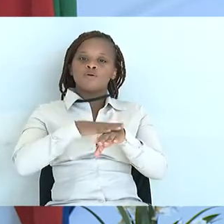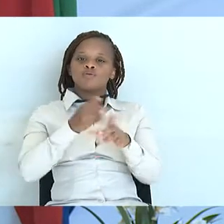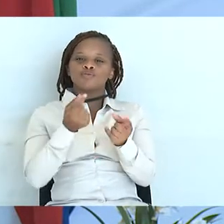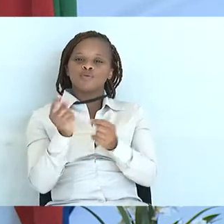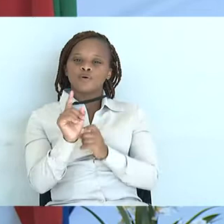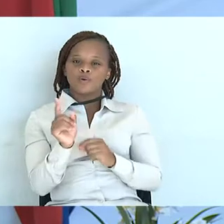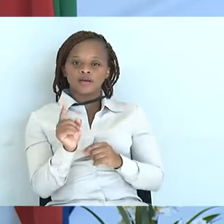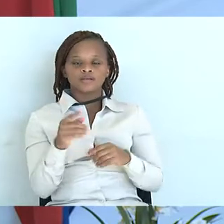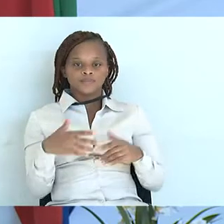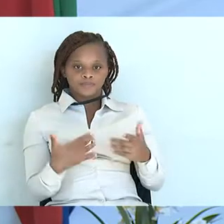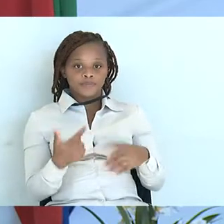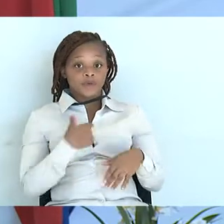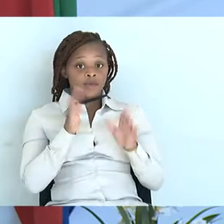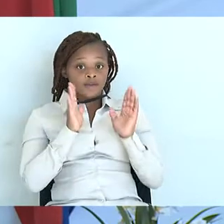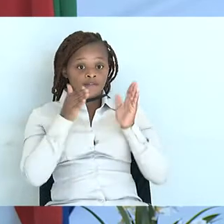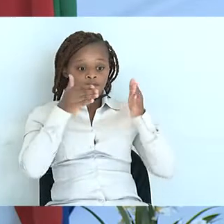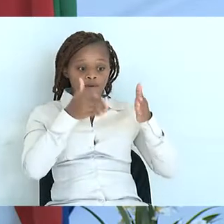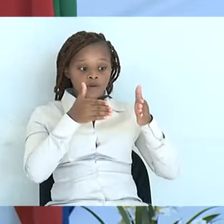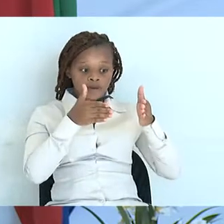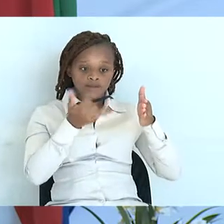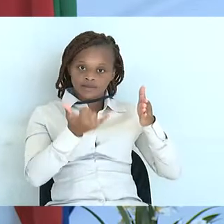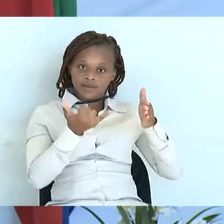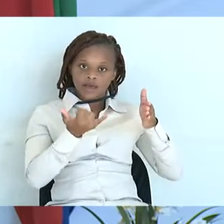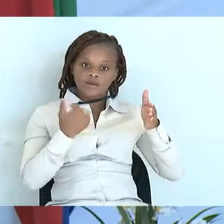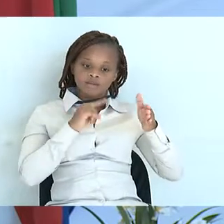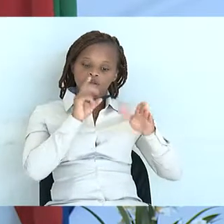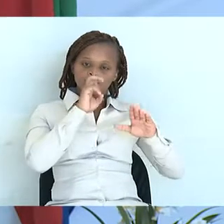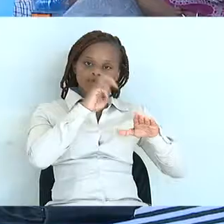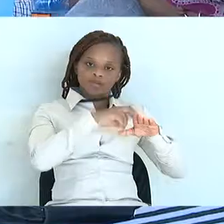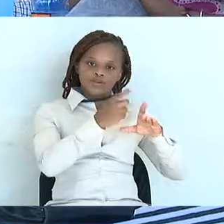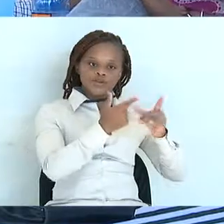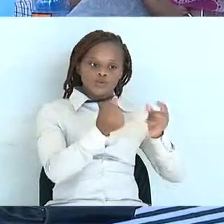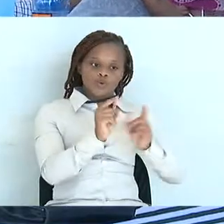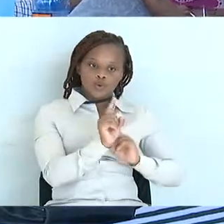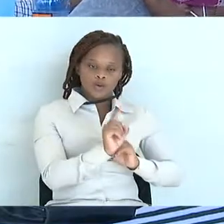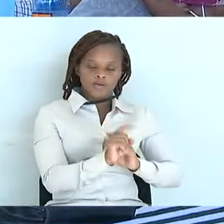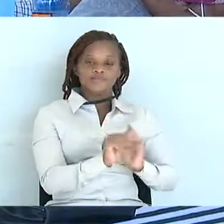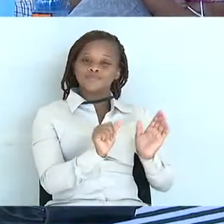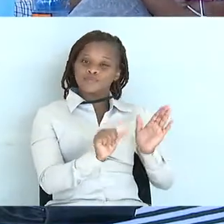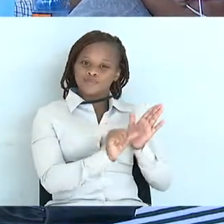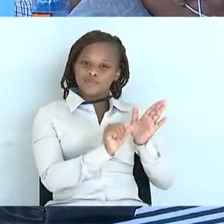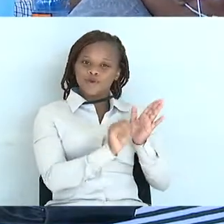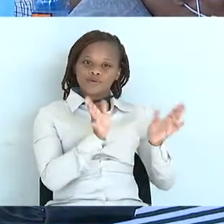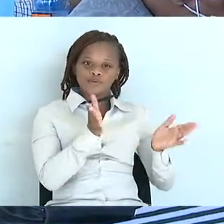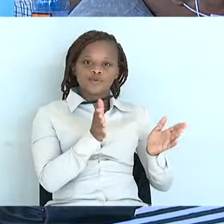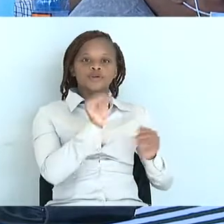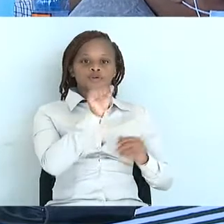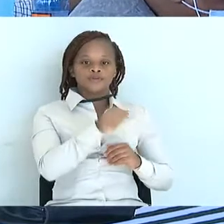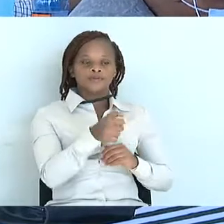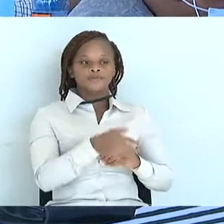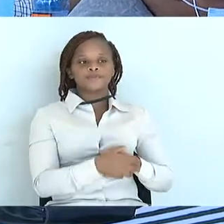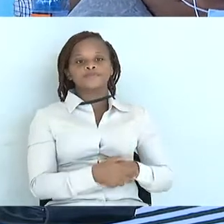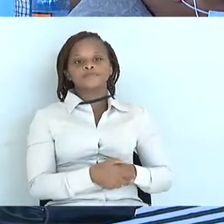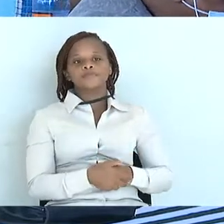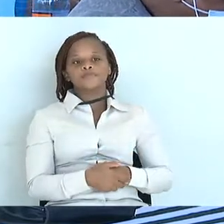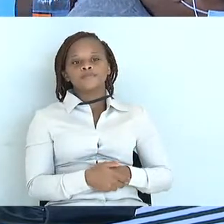just focus on what we still need to do, which is very important. Firstly,